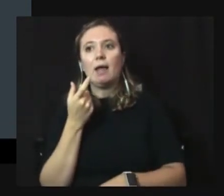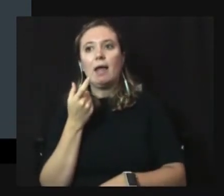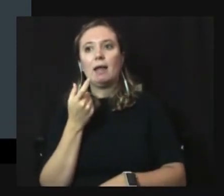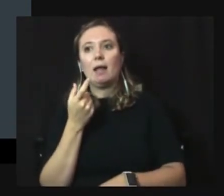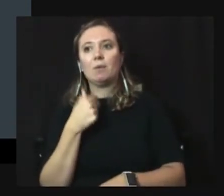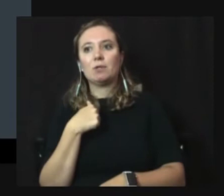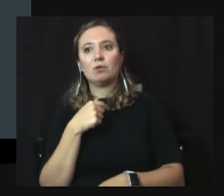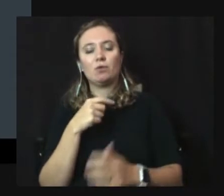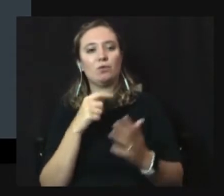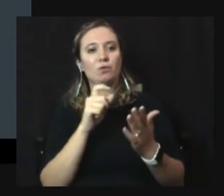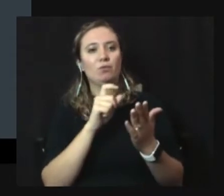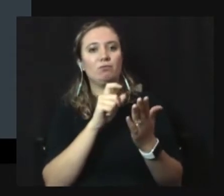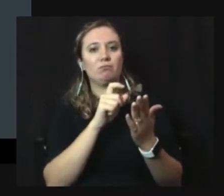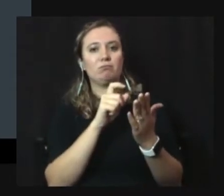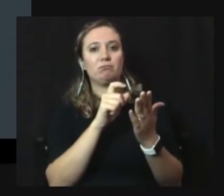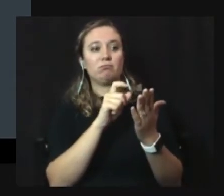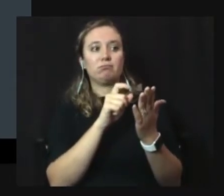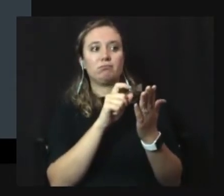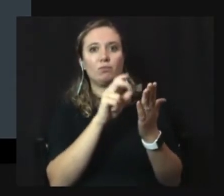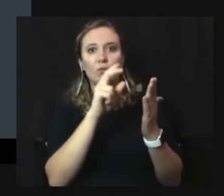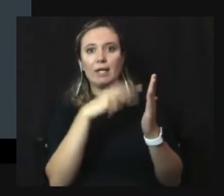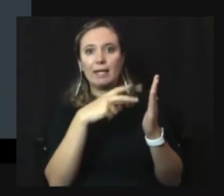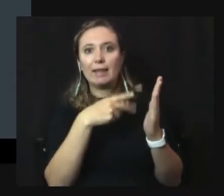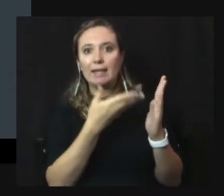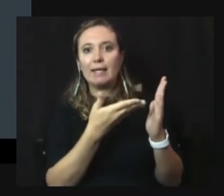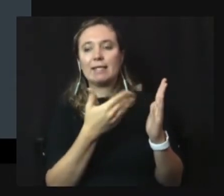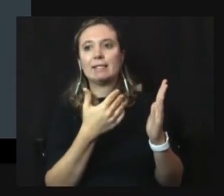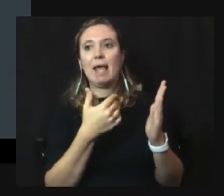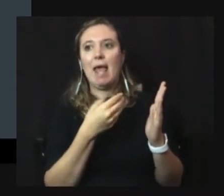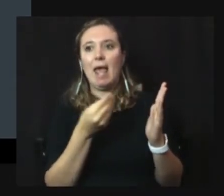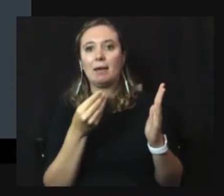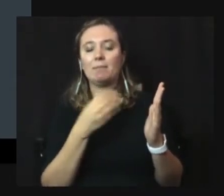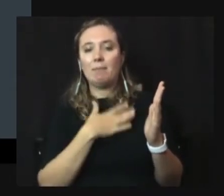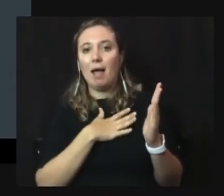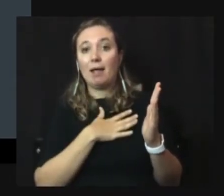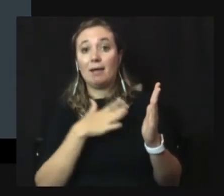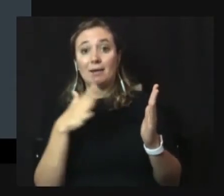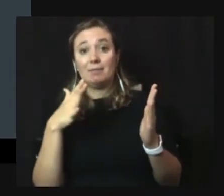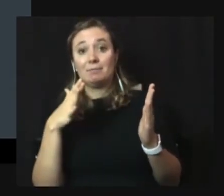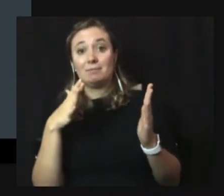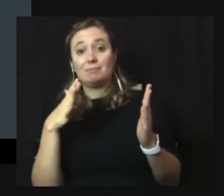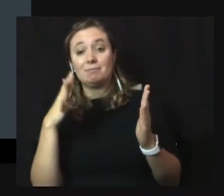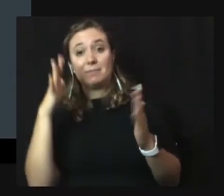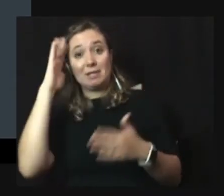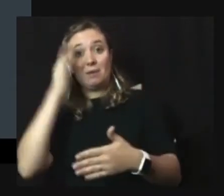do often use my work as a way to get the heck out of here.